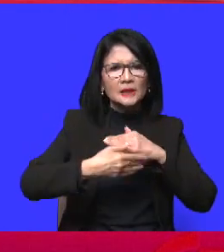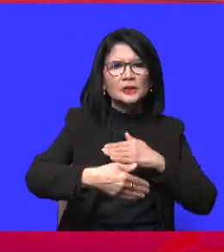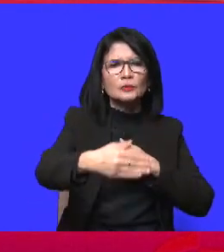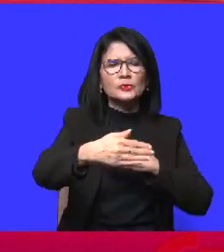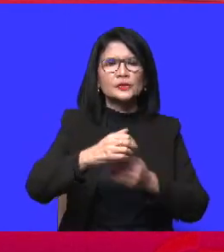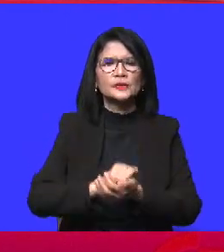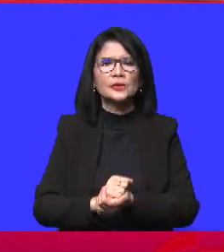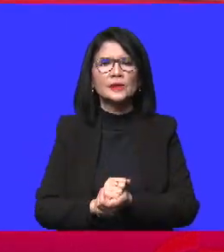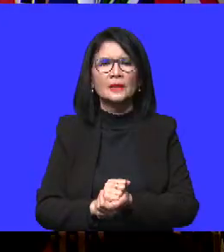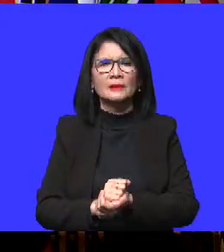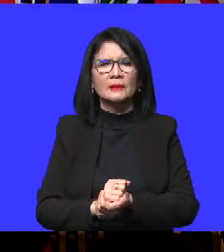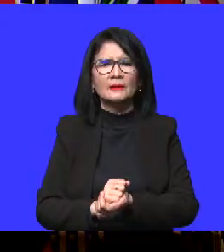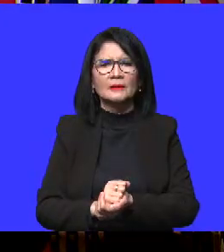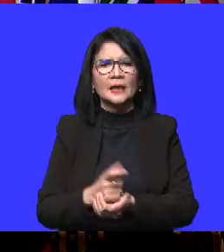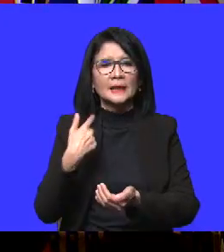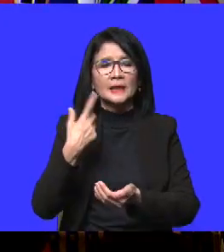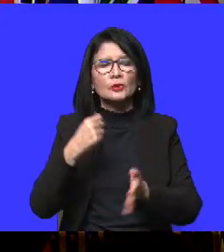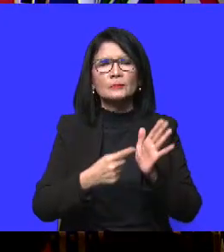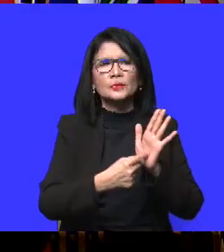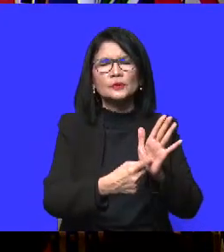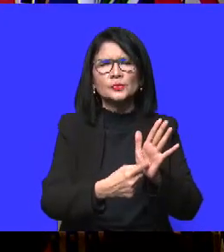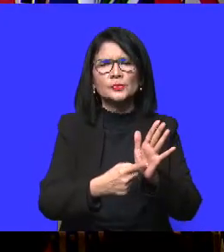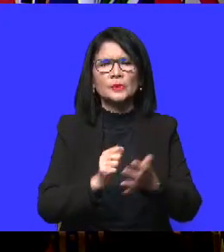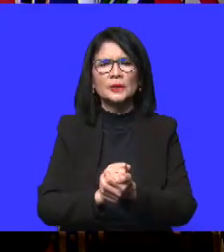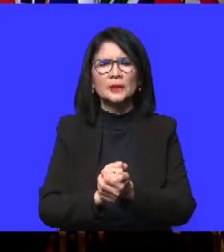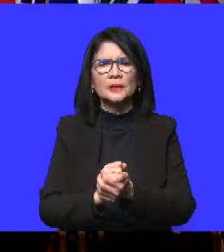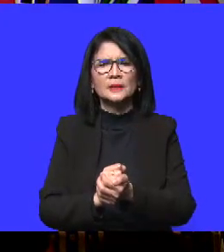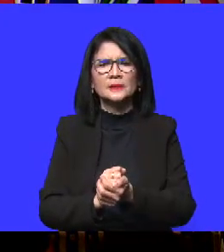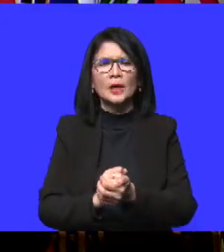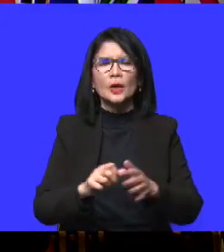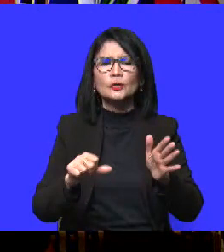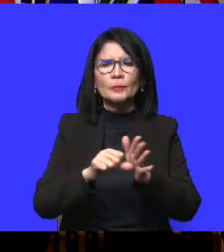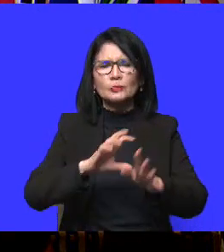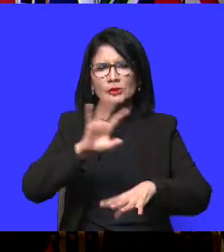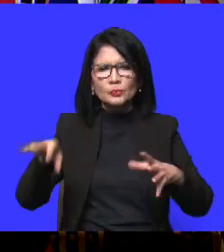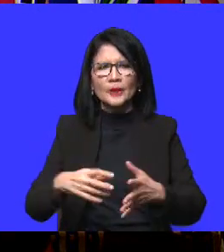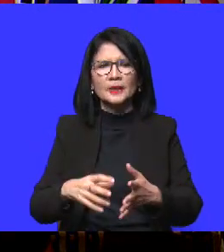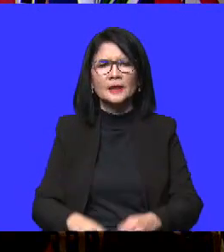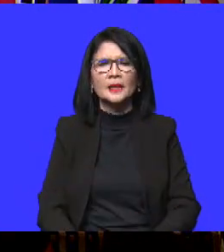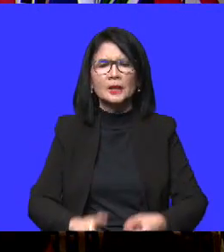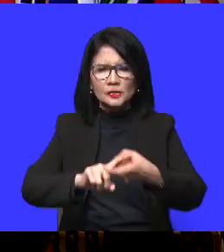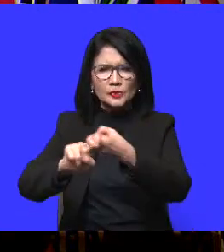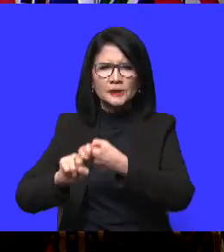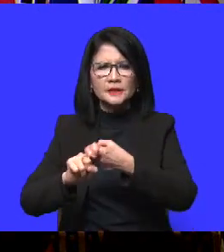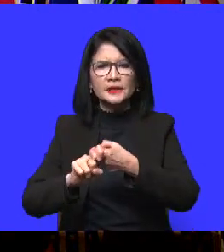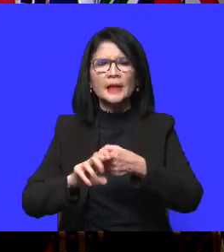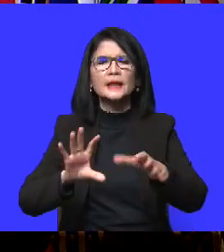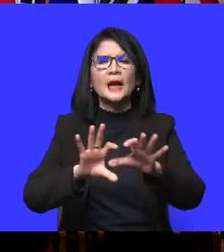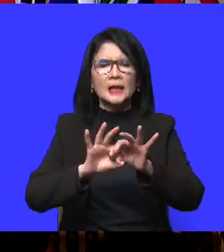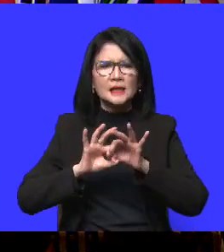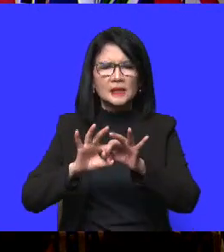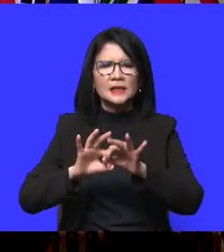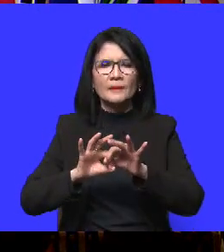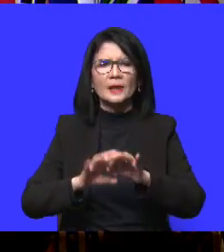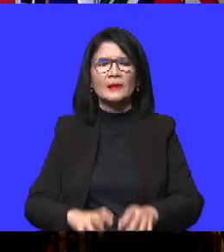is another concrete demonstration of great multilateralism anchored in solidarity, transparency, and